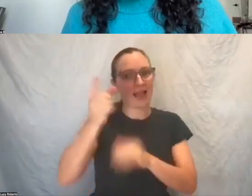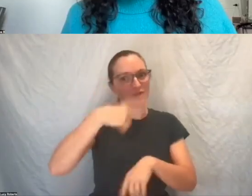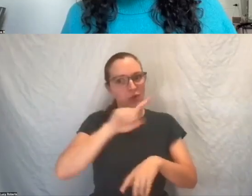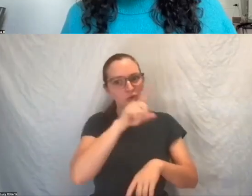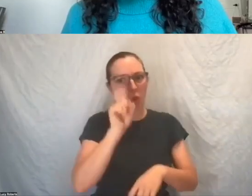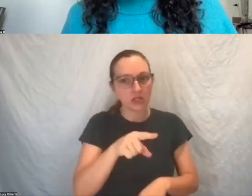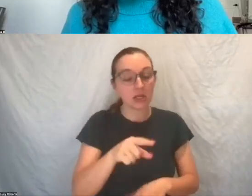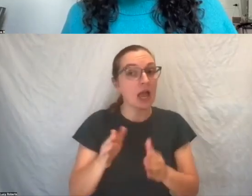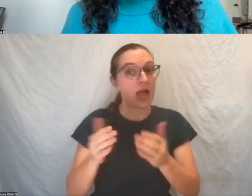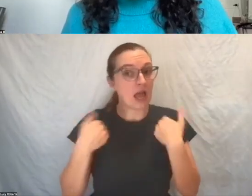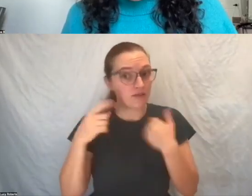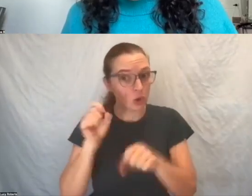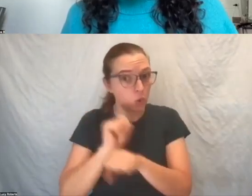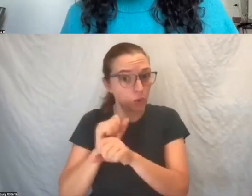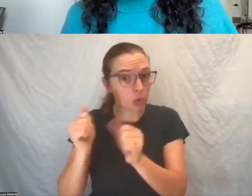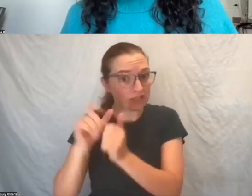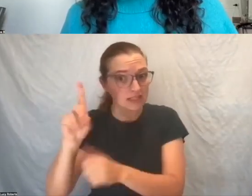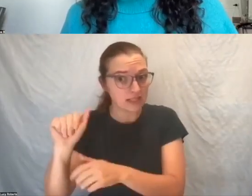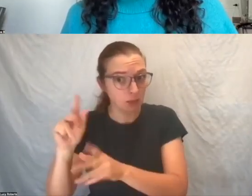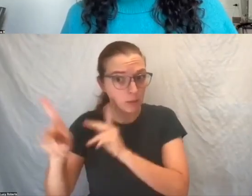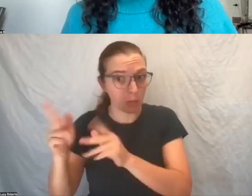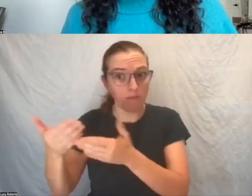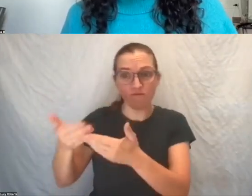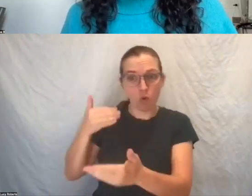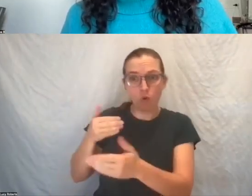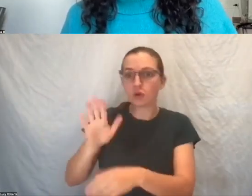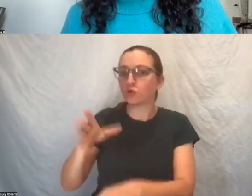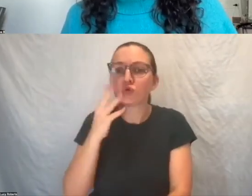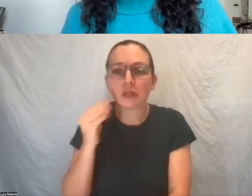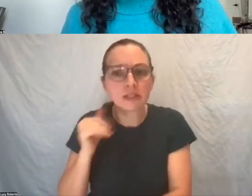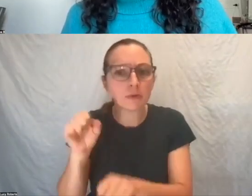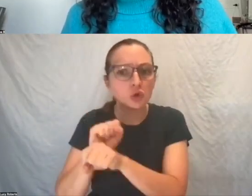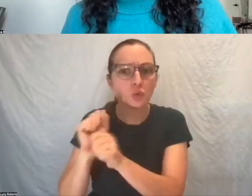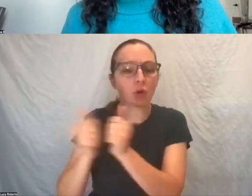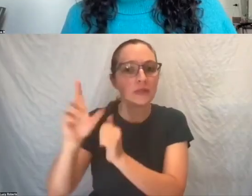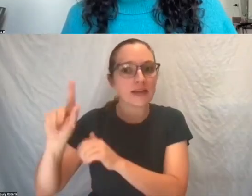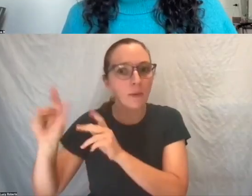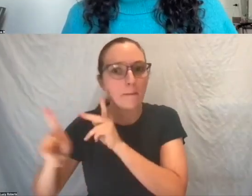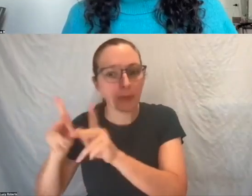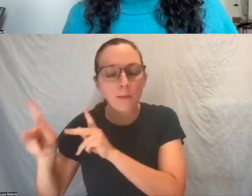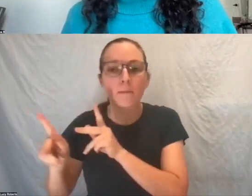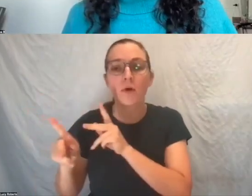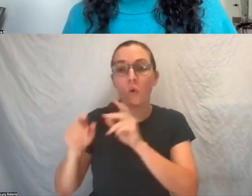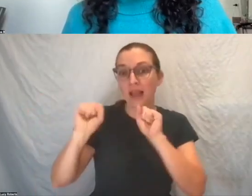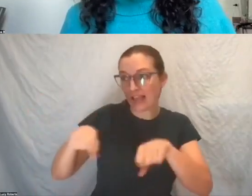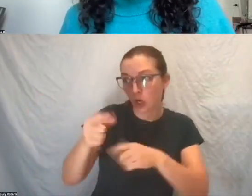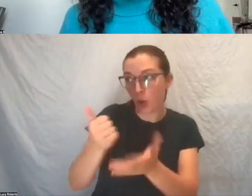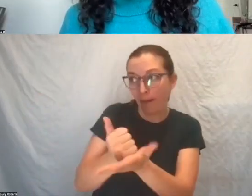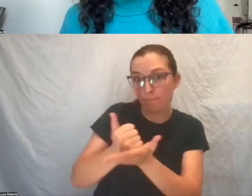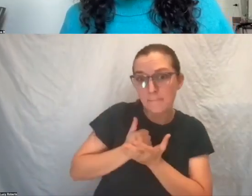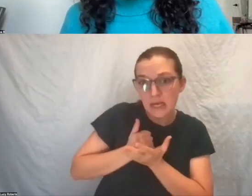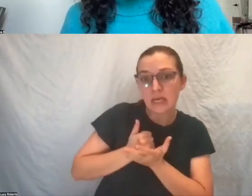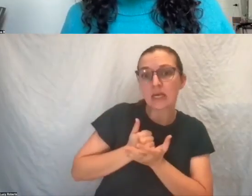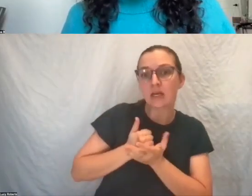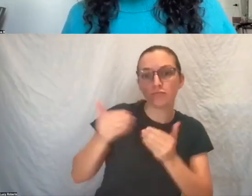worked with disabled people before? What's your experience working with disabled people? Can you help me as my agent